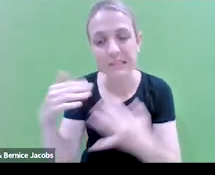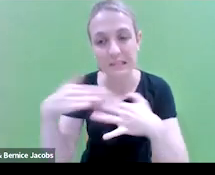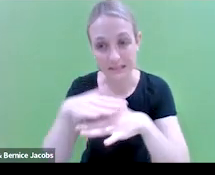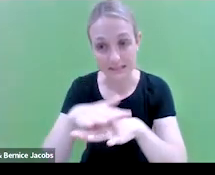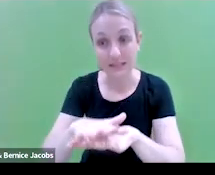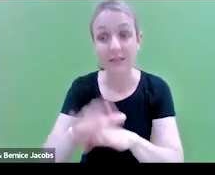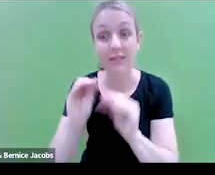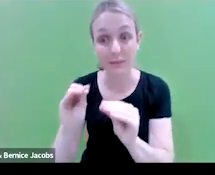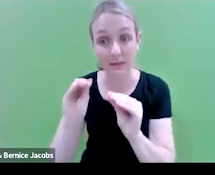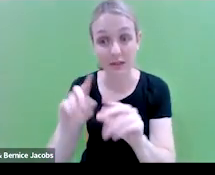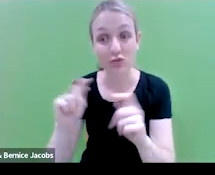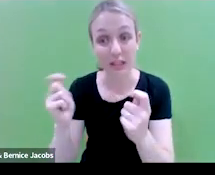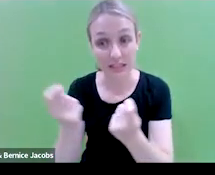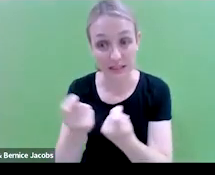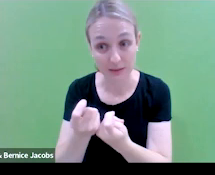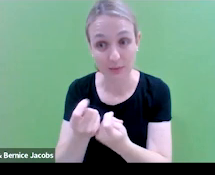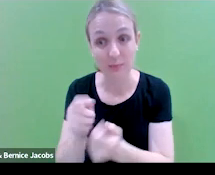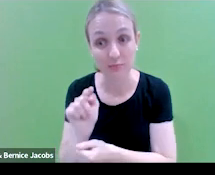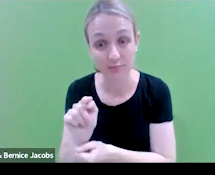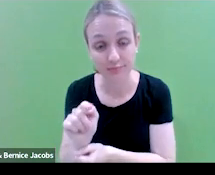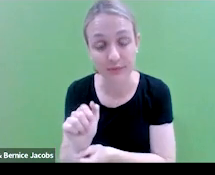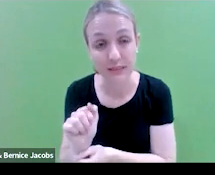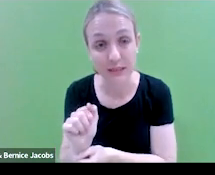textbook for honors level teachers.